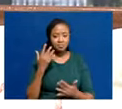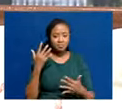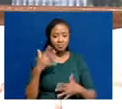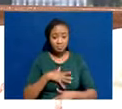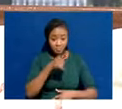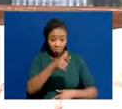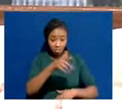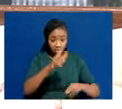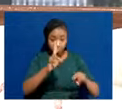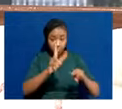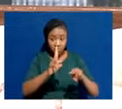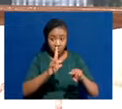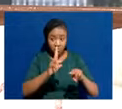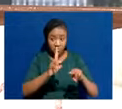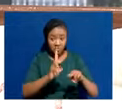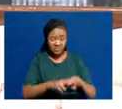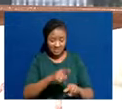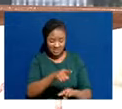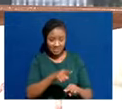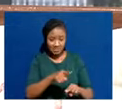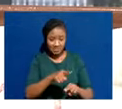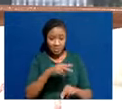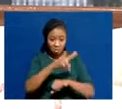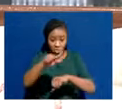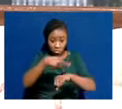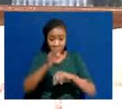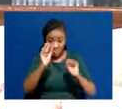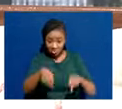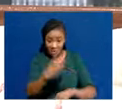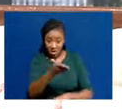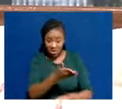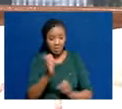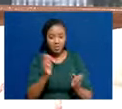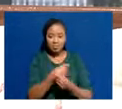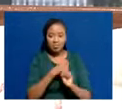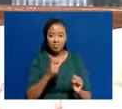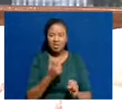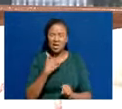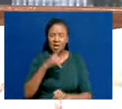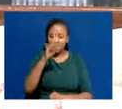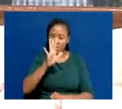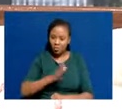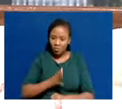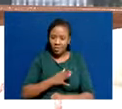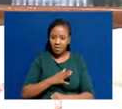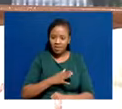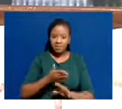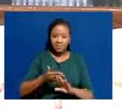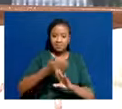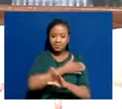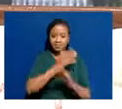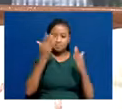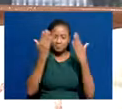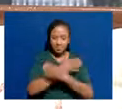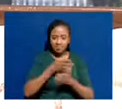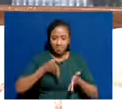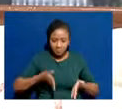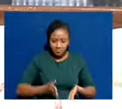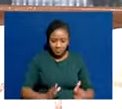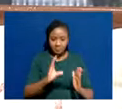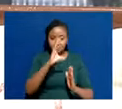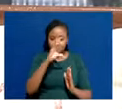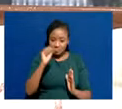bench. You can't sit on this thing for 2 hours. And you're a guy. No, correct. A lady was given birth the previous night, C-section, is